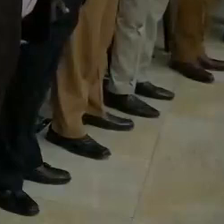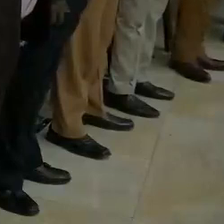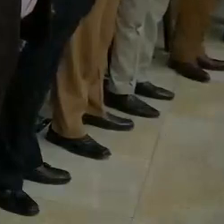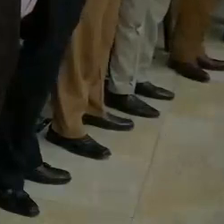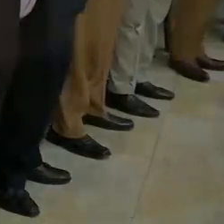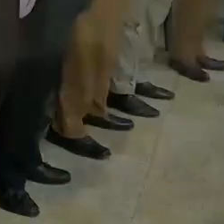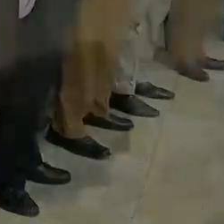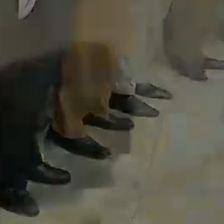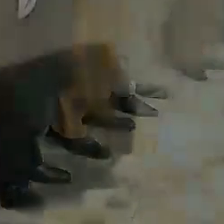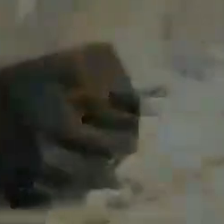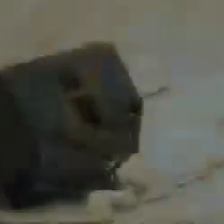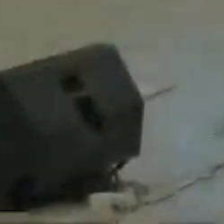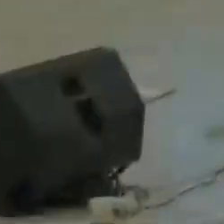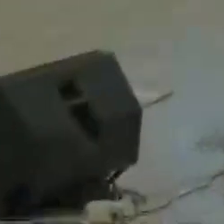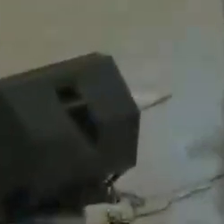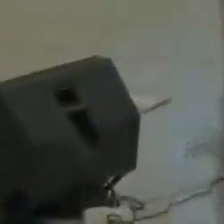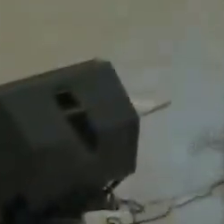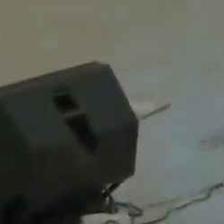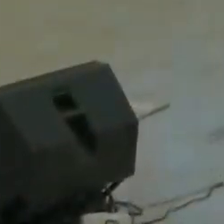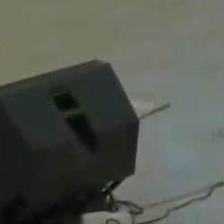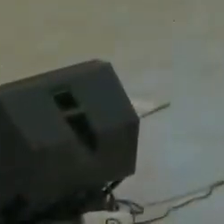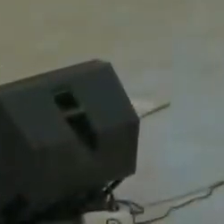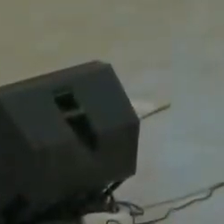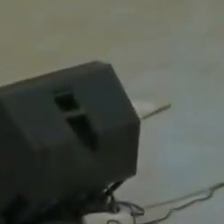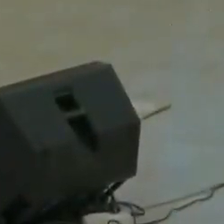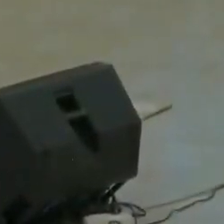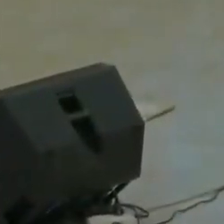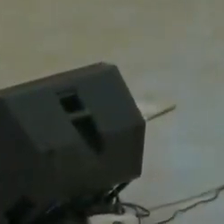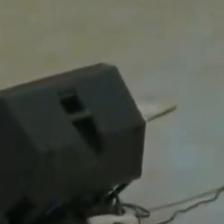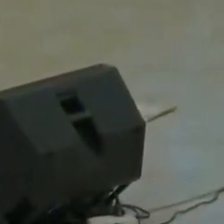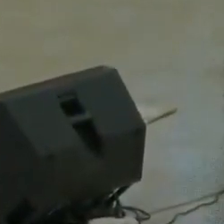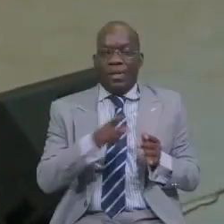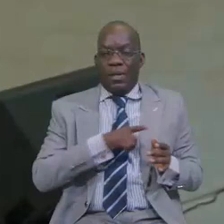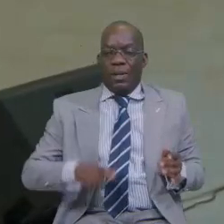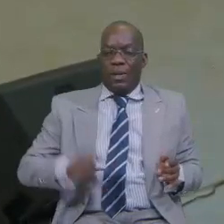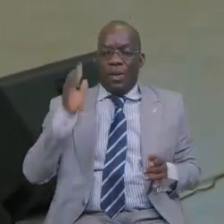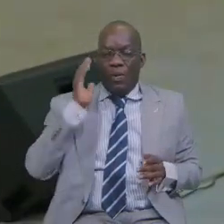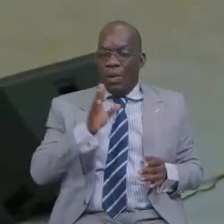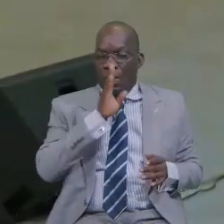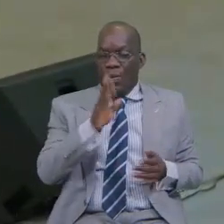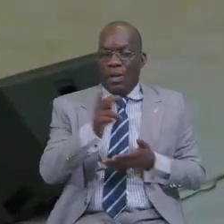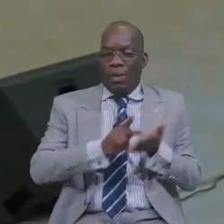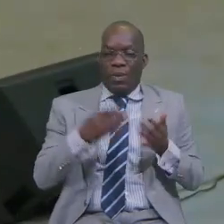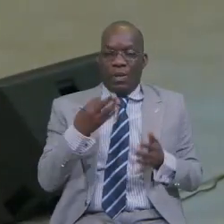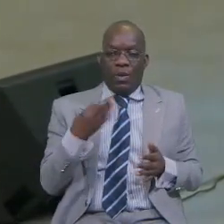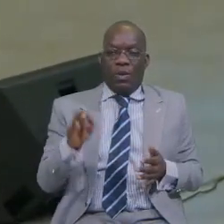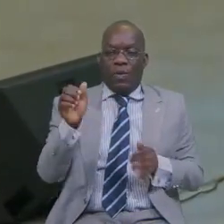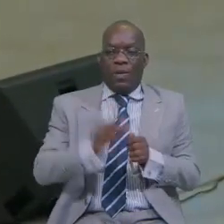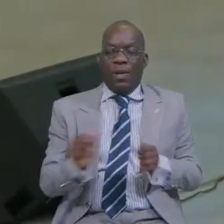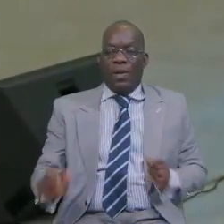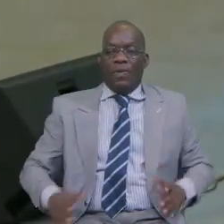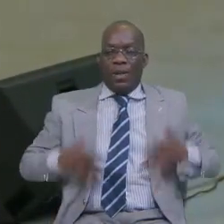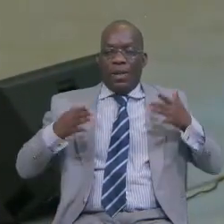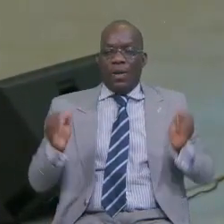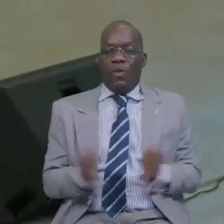again. And I pray that the Lord will impart every life with unction from above,